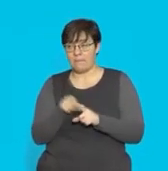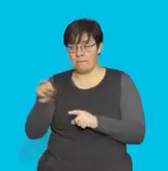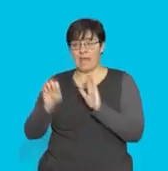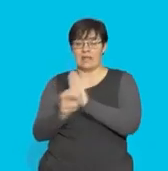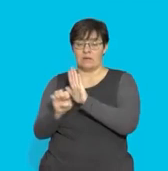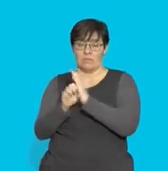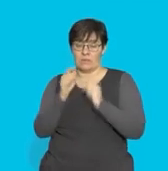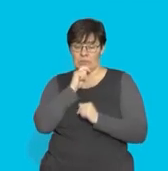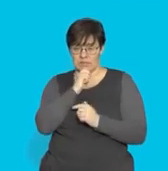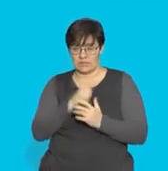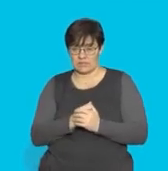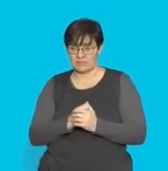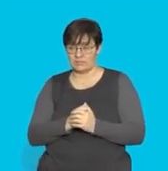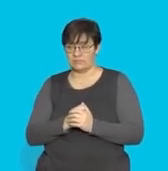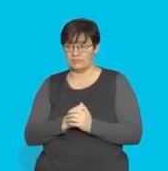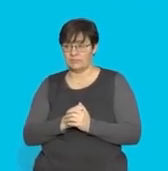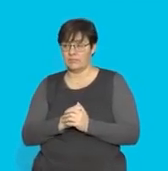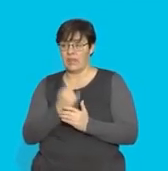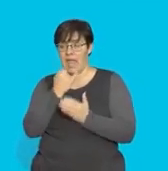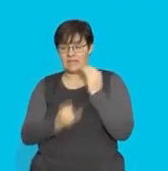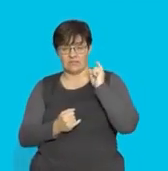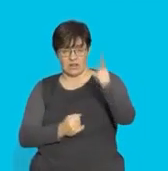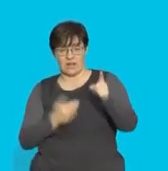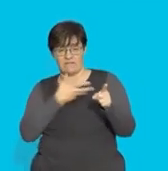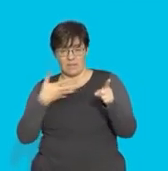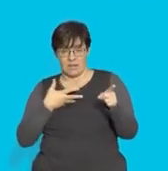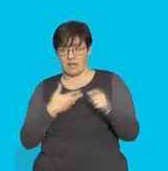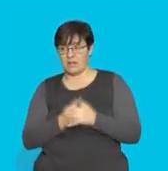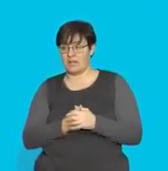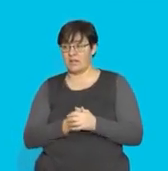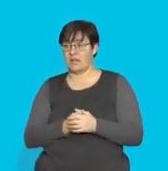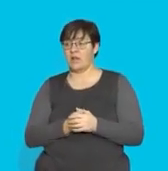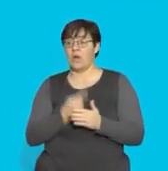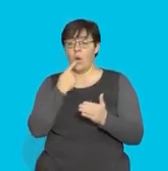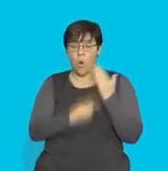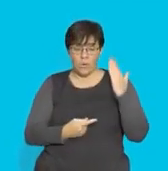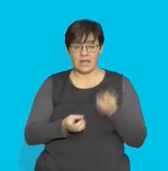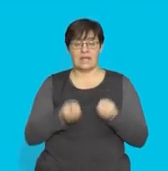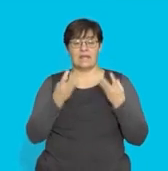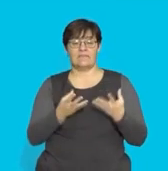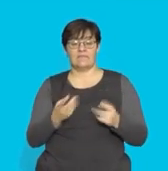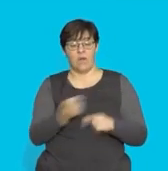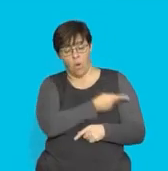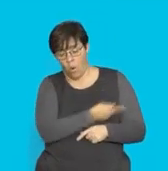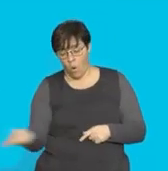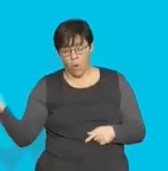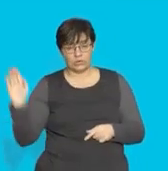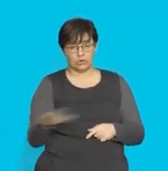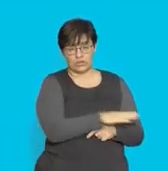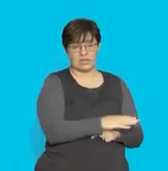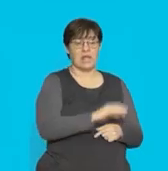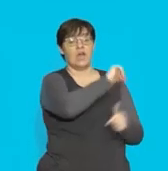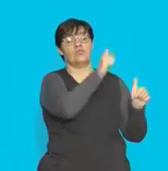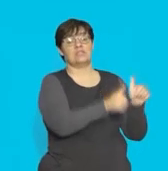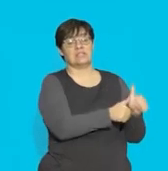we would in this example, that this individual, which is the female, can only give all the